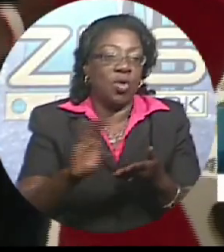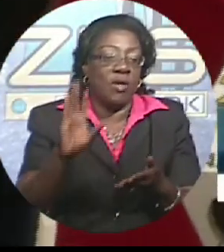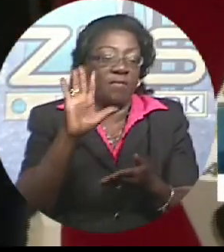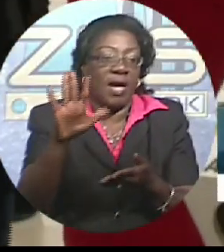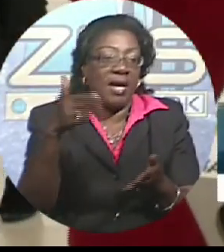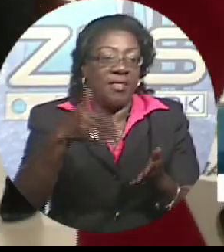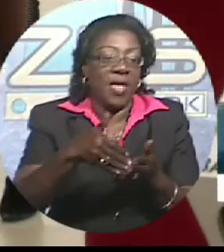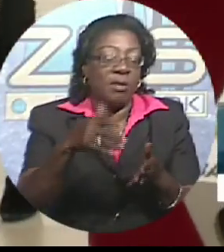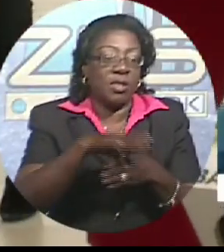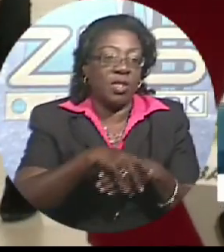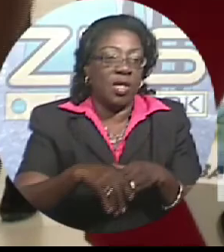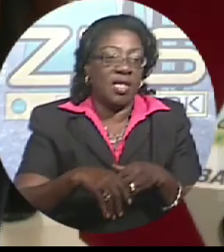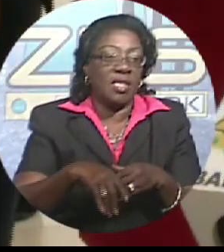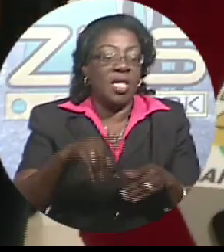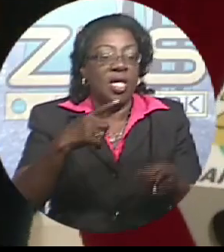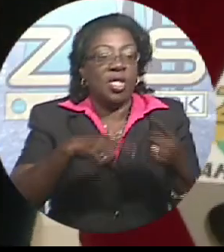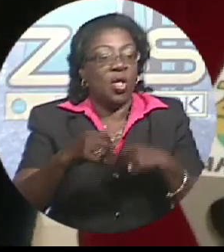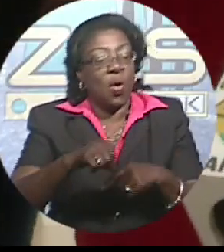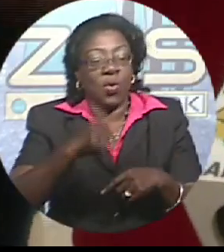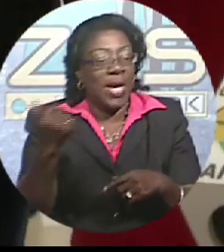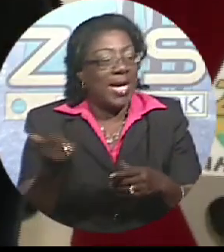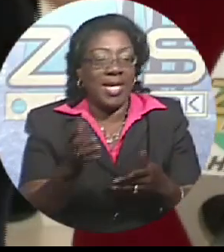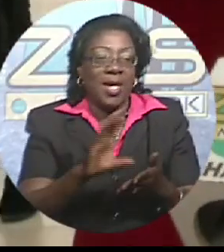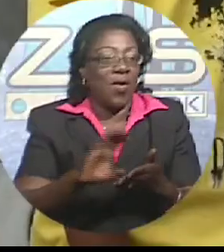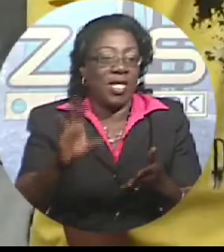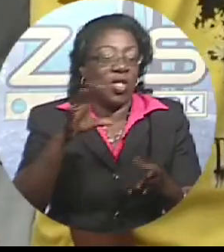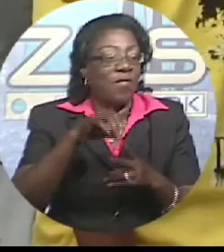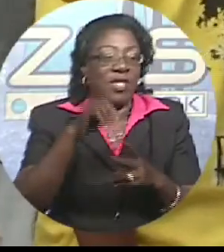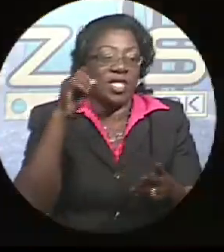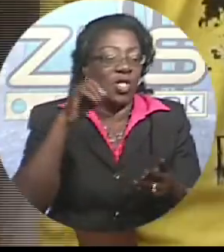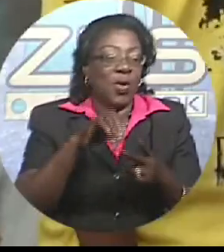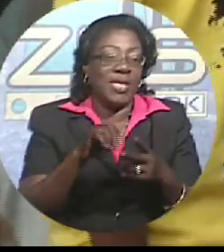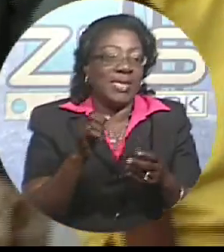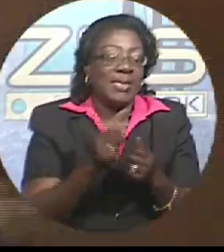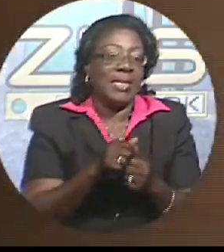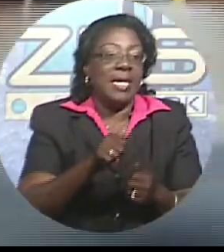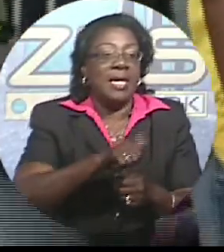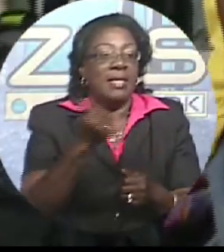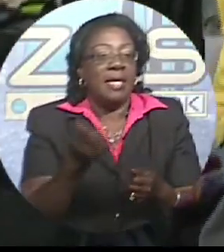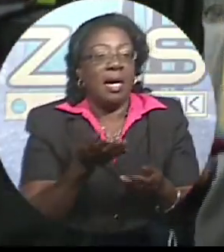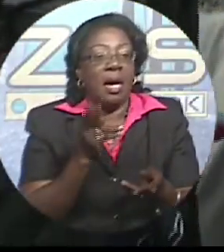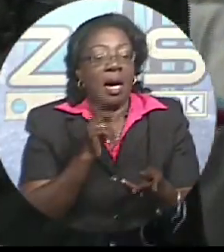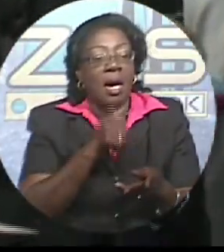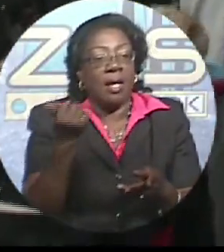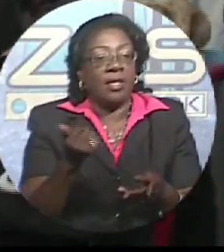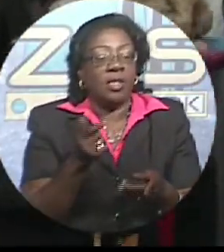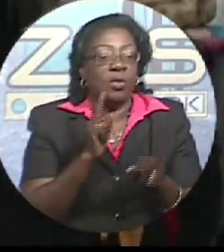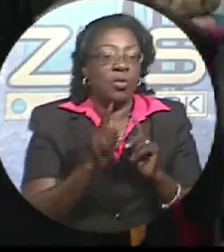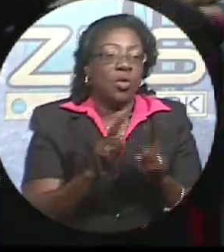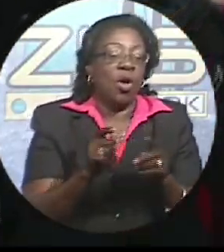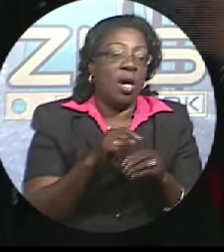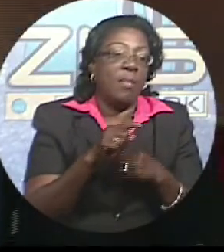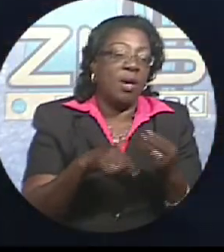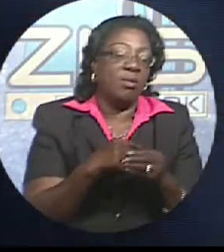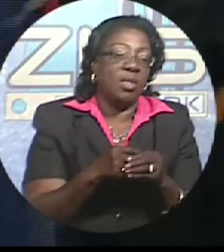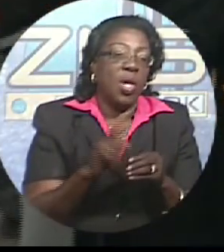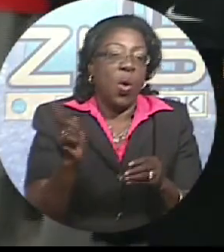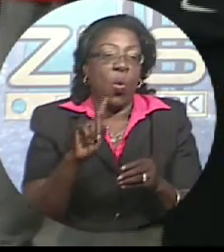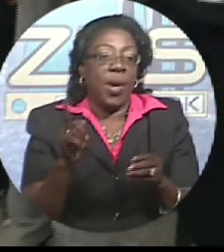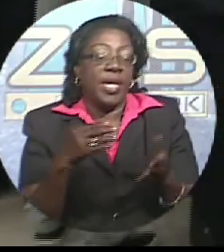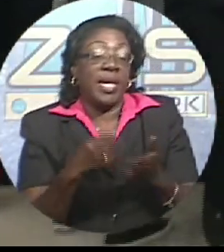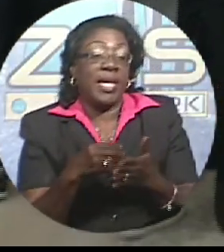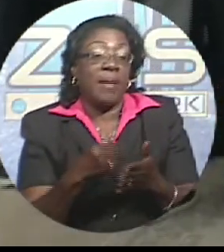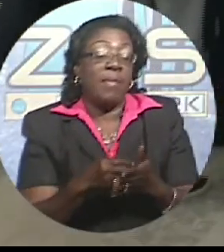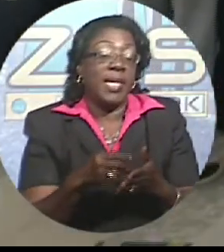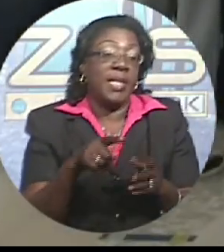scholarship for any college that of my choice. There were others who talked more about their academic aspirations, like Aisha Wallace, who